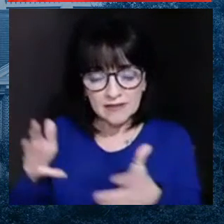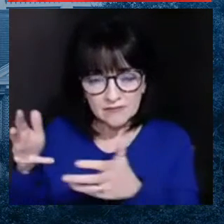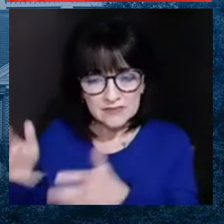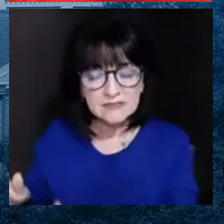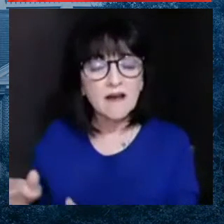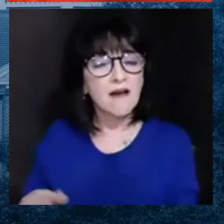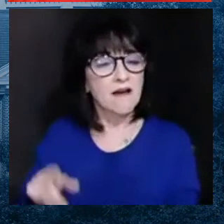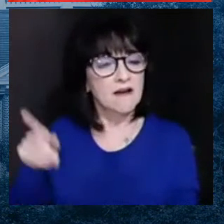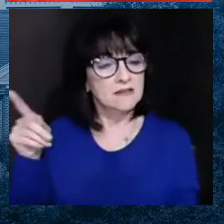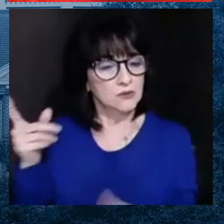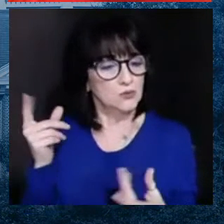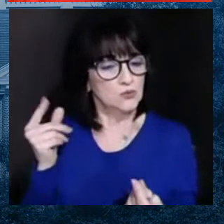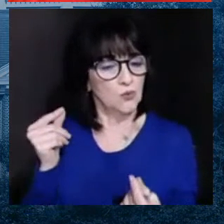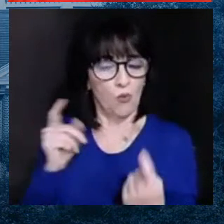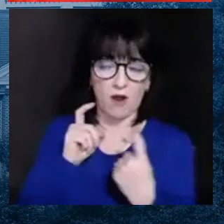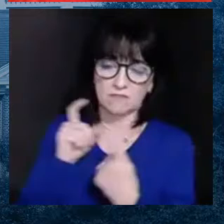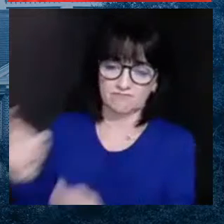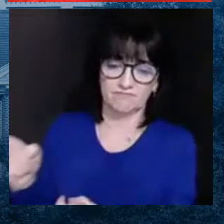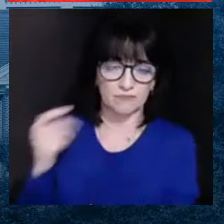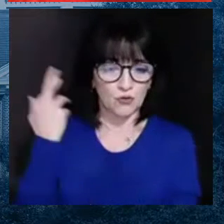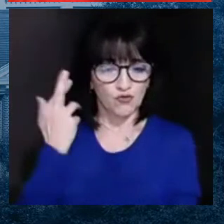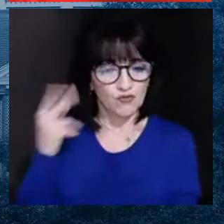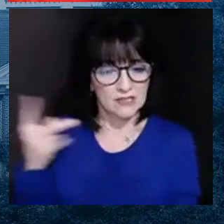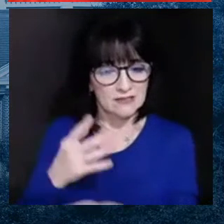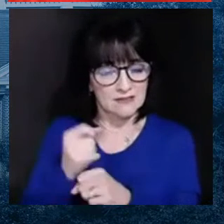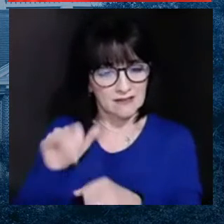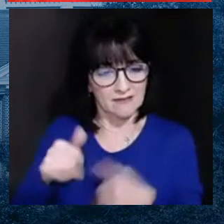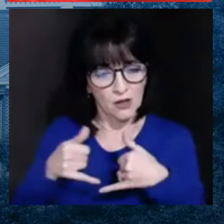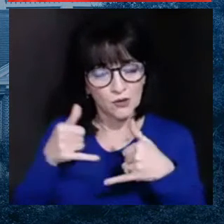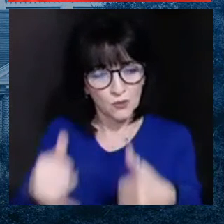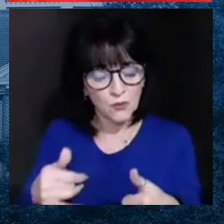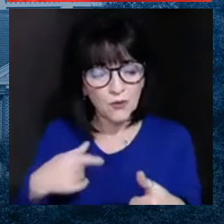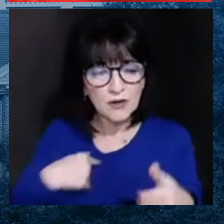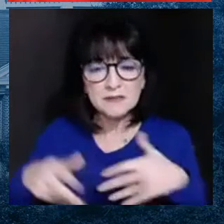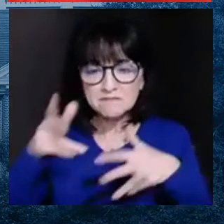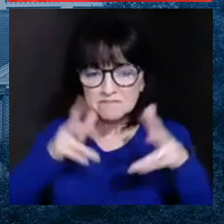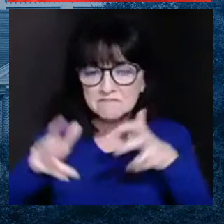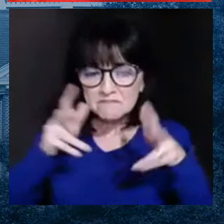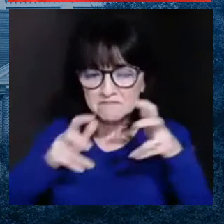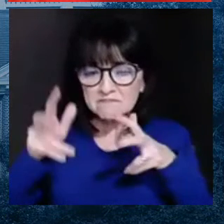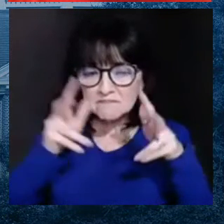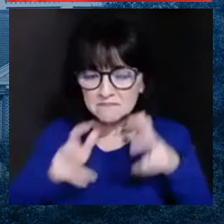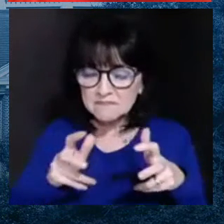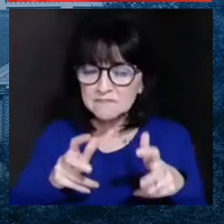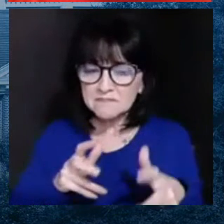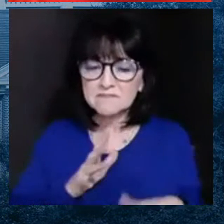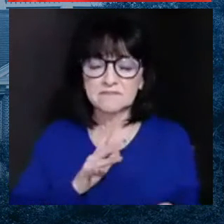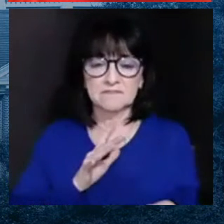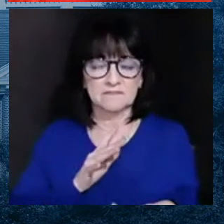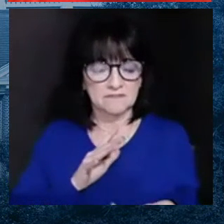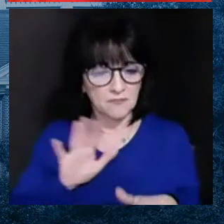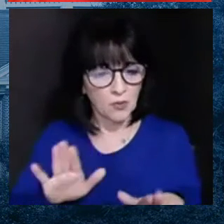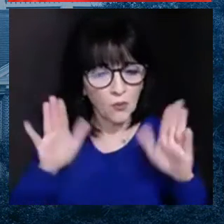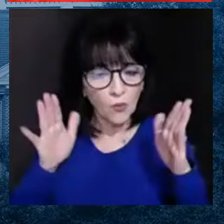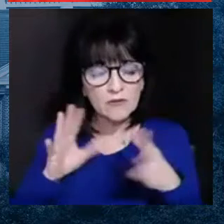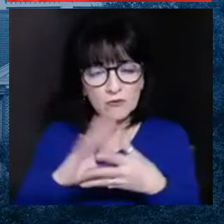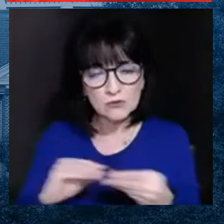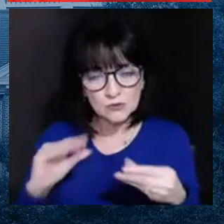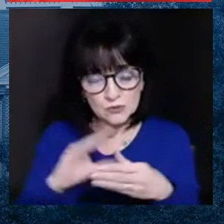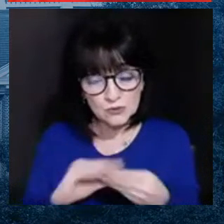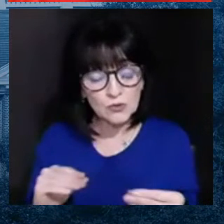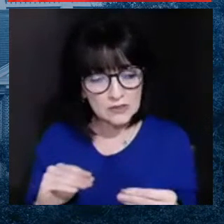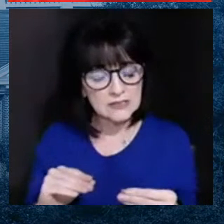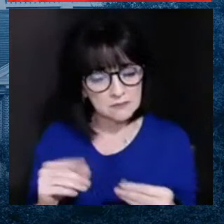of the Year. And I've been able to hear some wonderful stories over the years, but the last couple of years, I've spent a lot of time in the behavioral